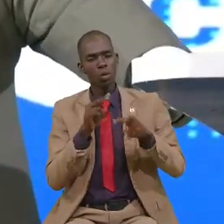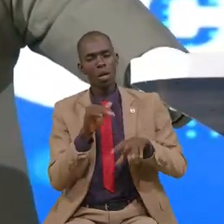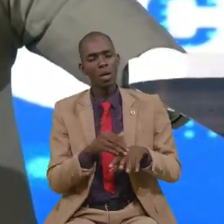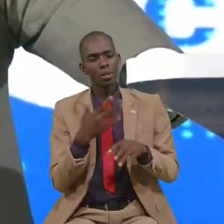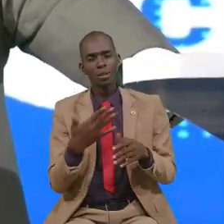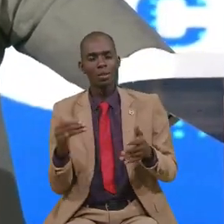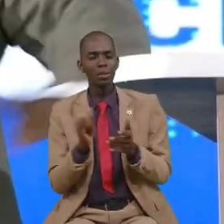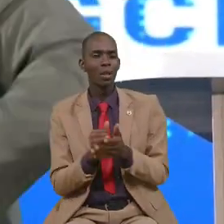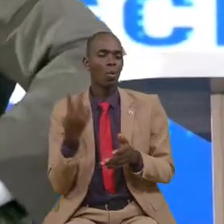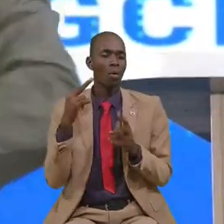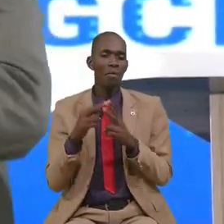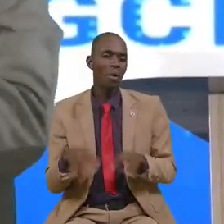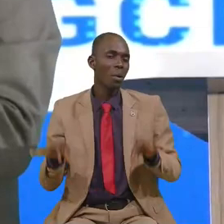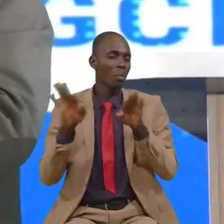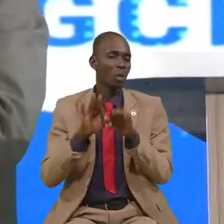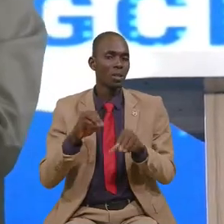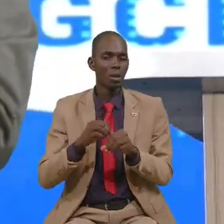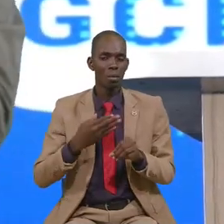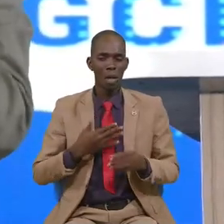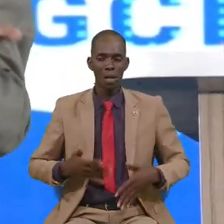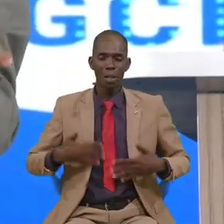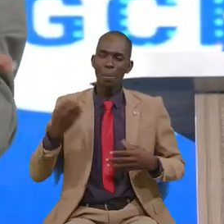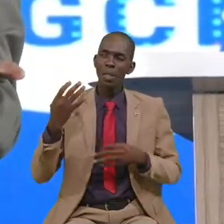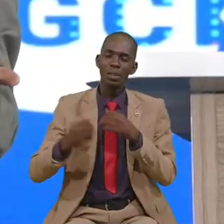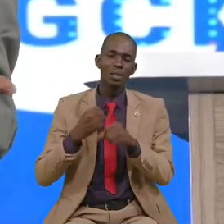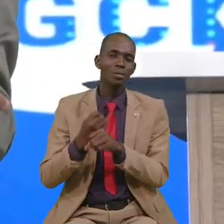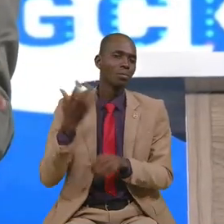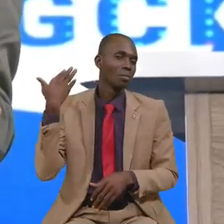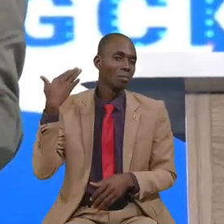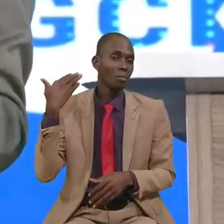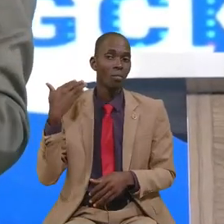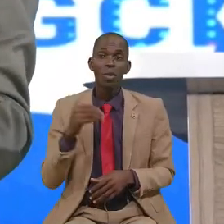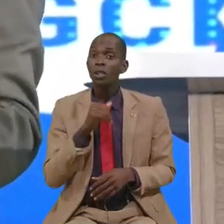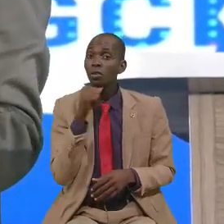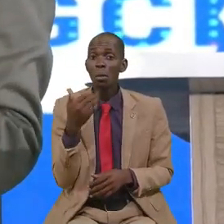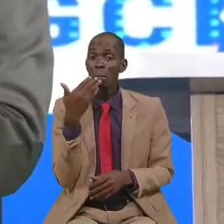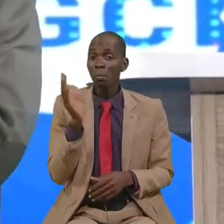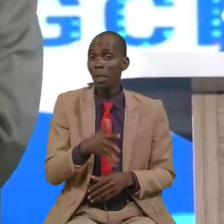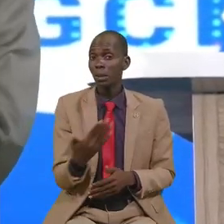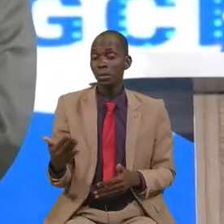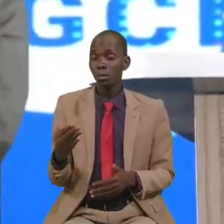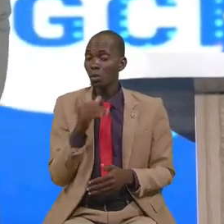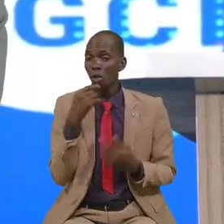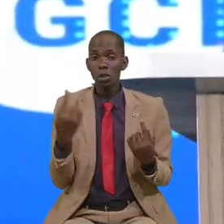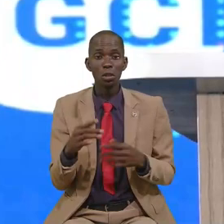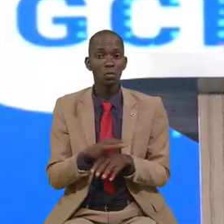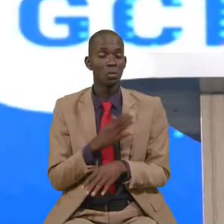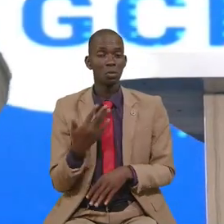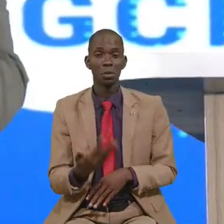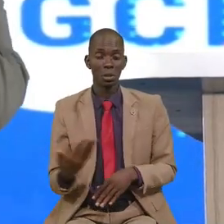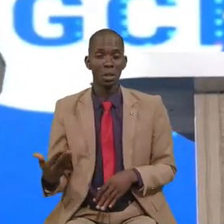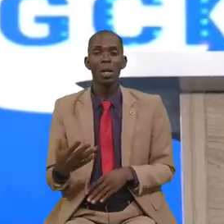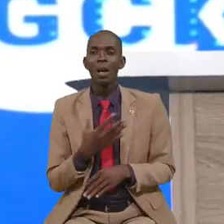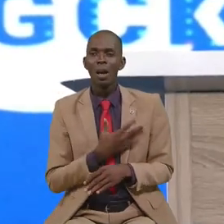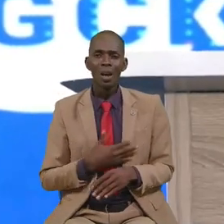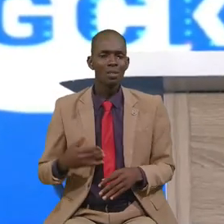many years ago. And those things, if not even sinful things, normal things, ordinary things, and they so